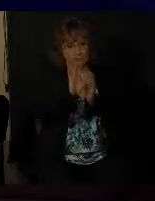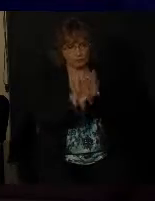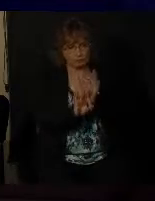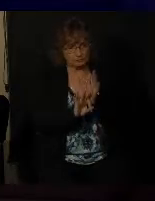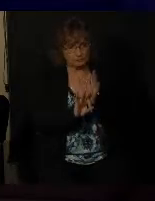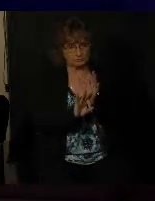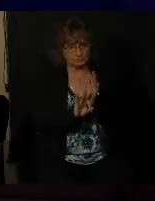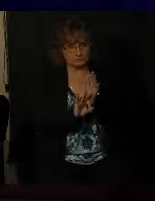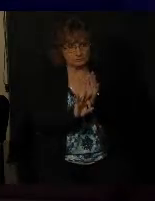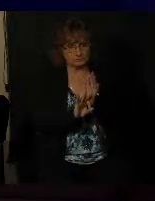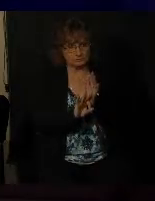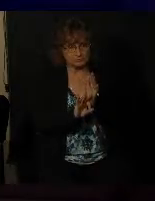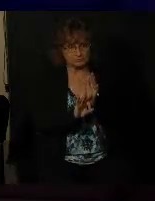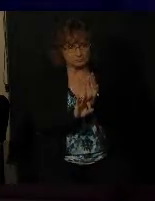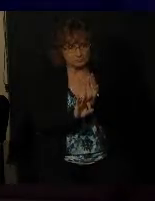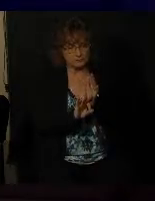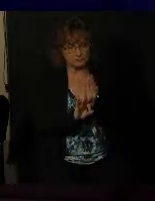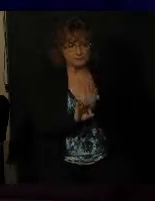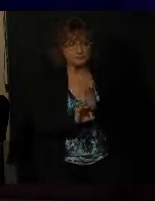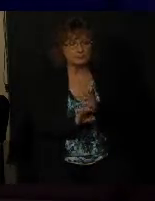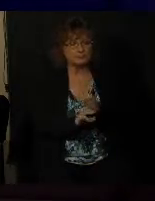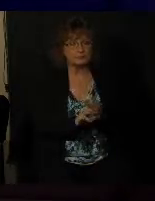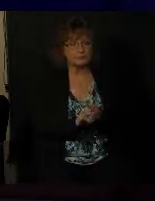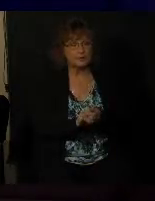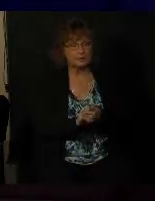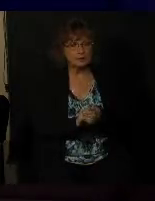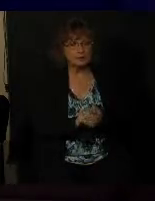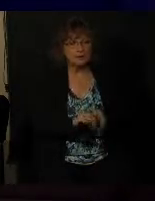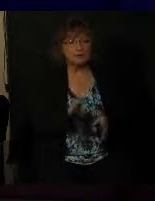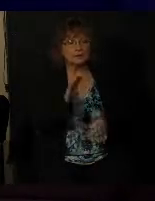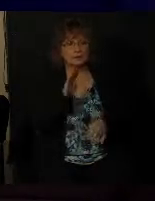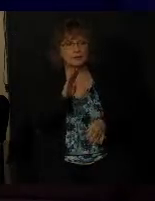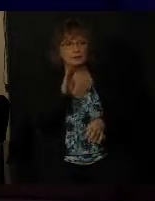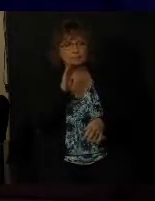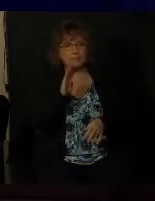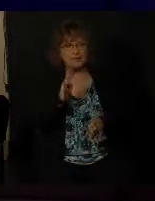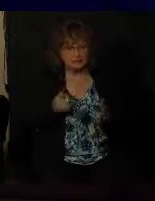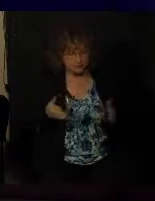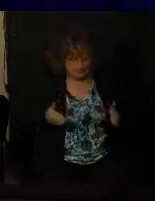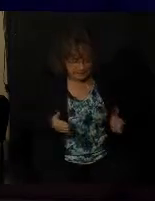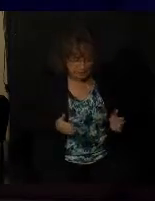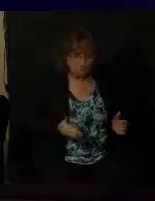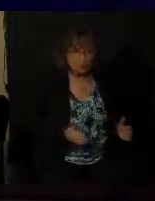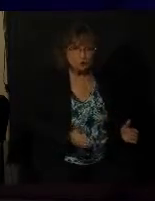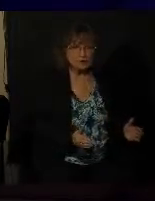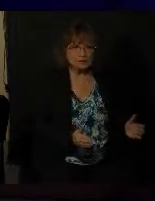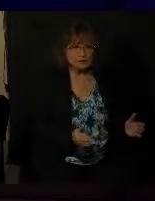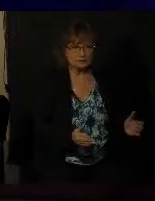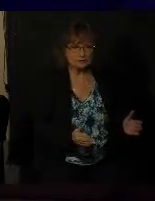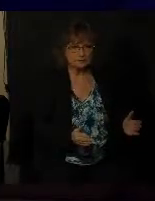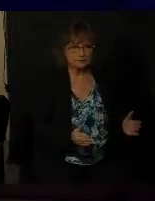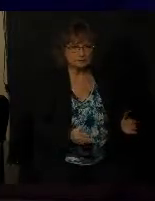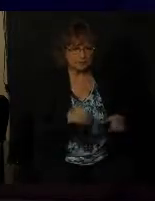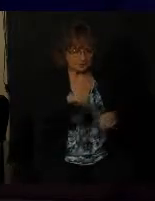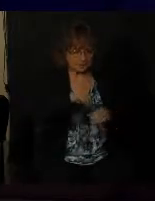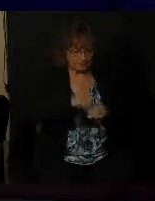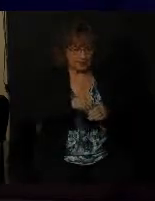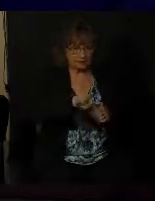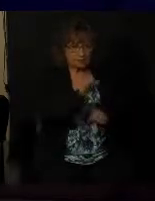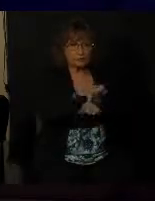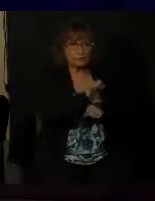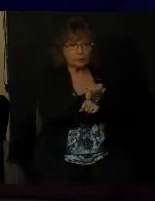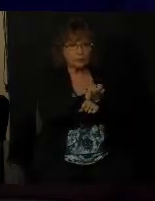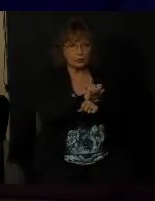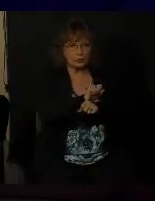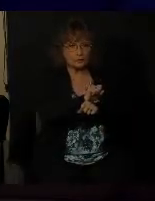faithful. We just wanted to share with you tonight to encourage you. Though we may be hundreds of miles